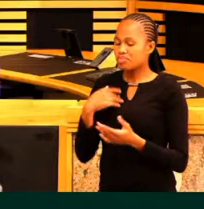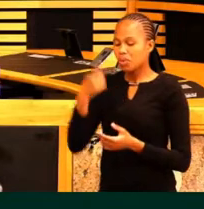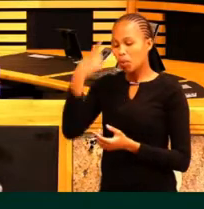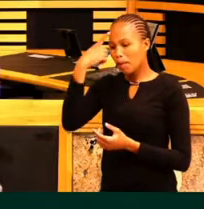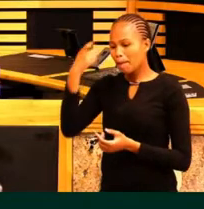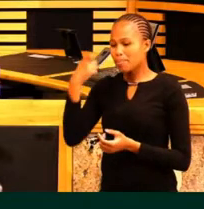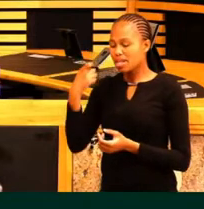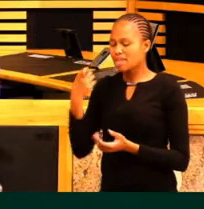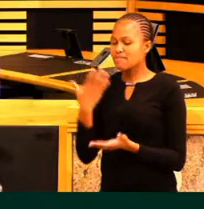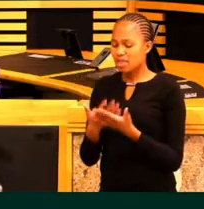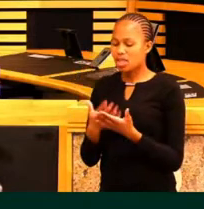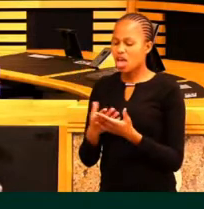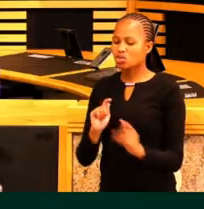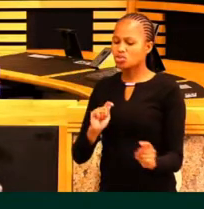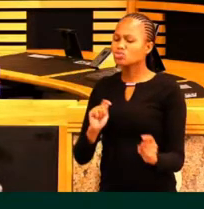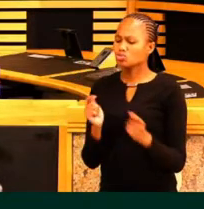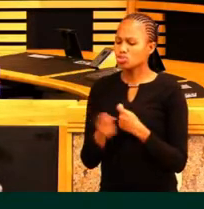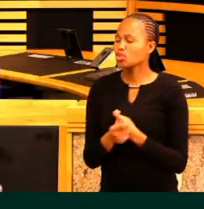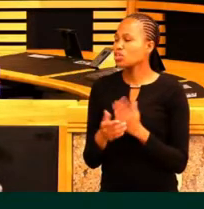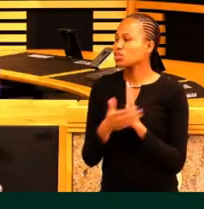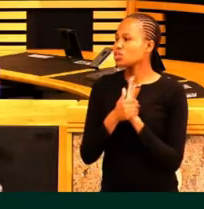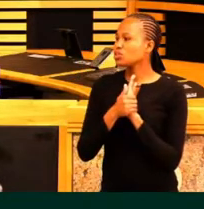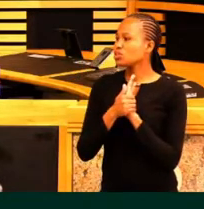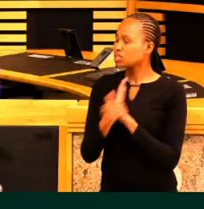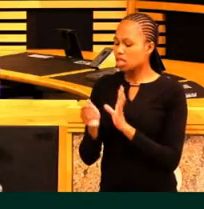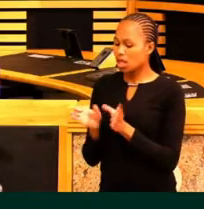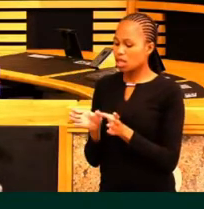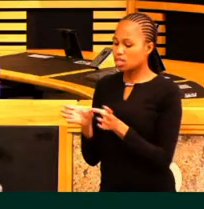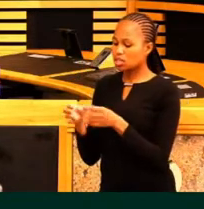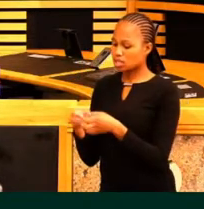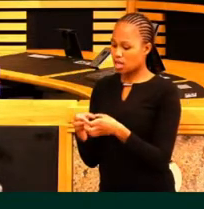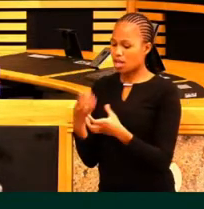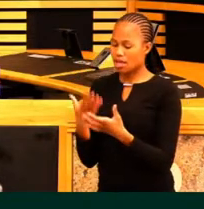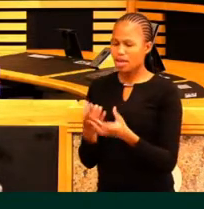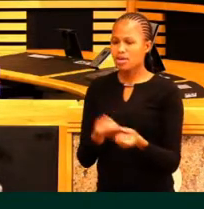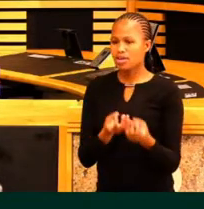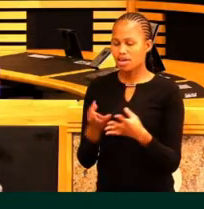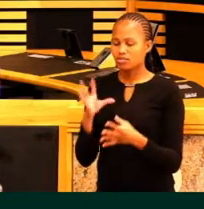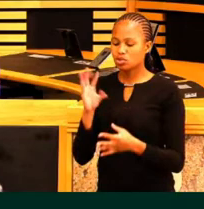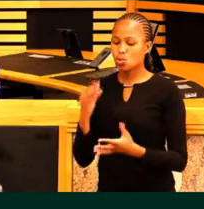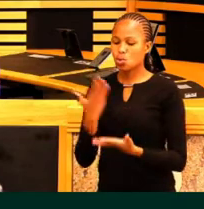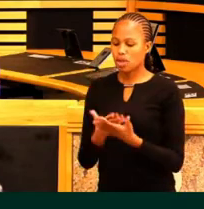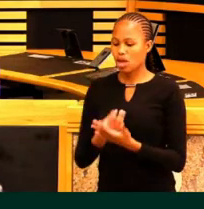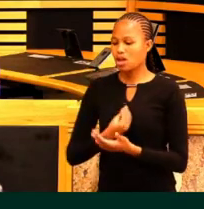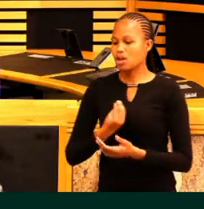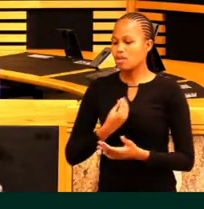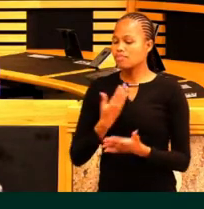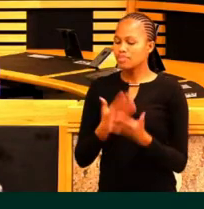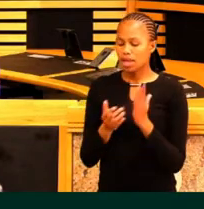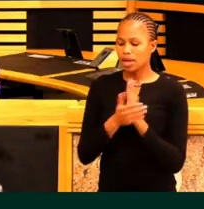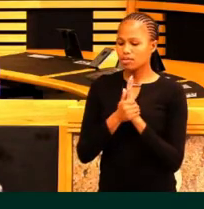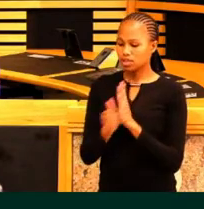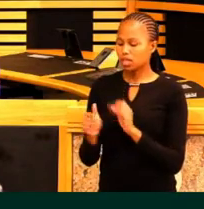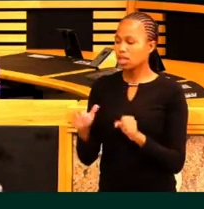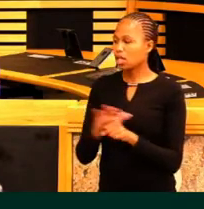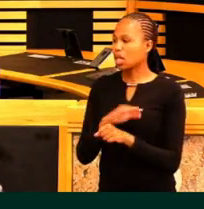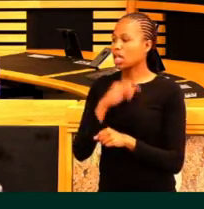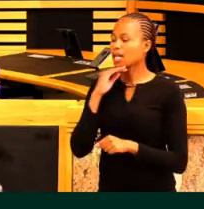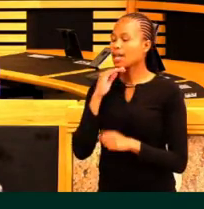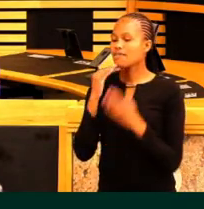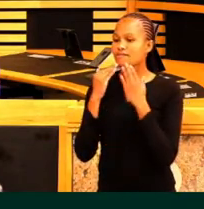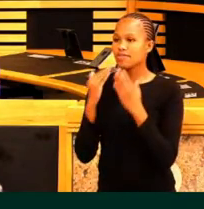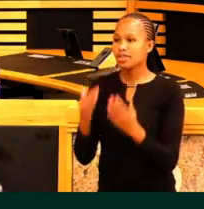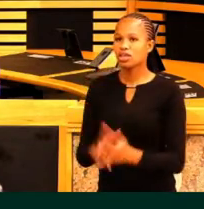a lot can change and skill centers to be erected so that these young people can be skilled thank you honorable speaker